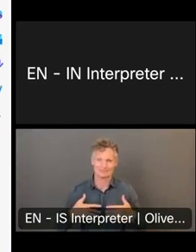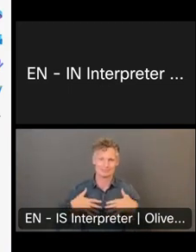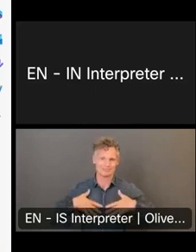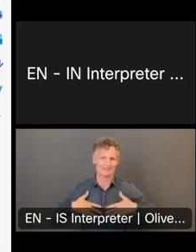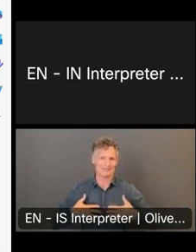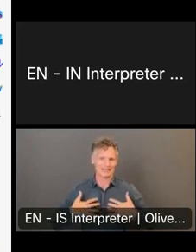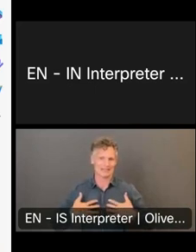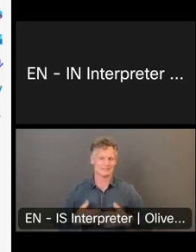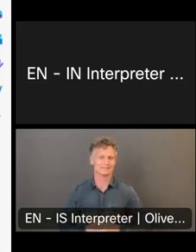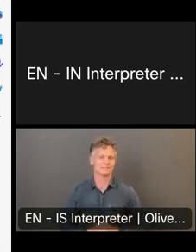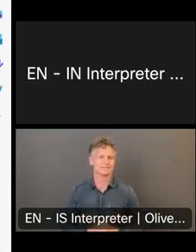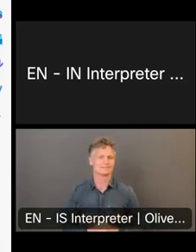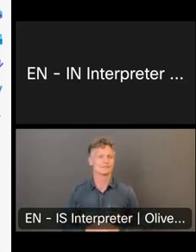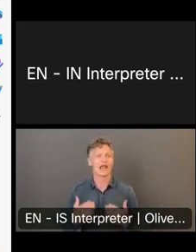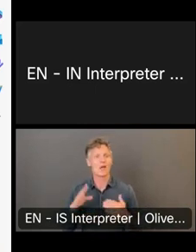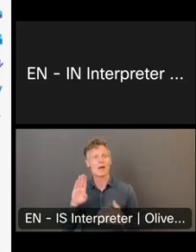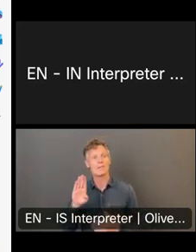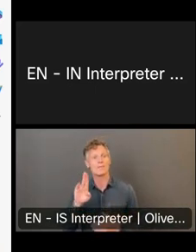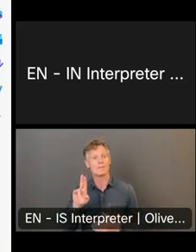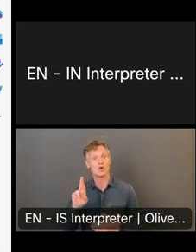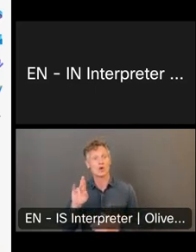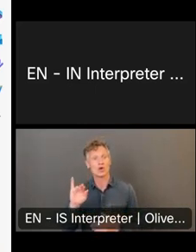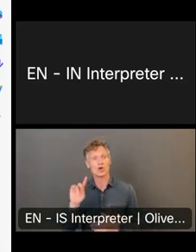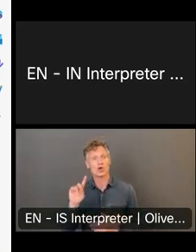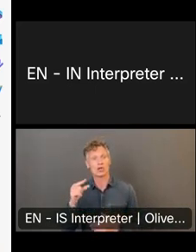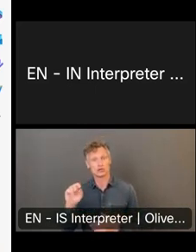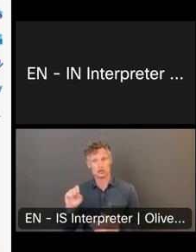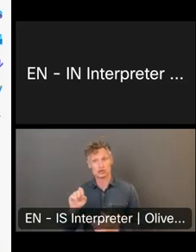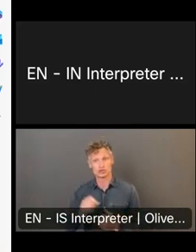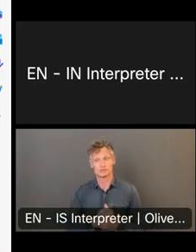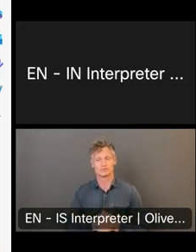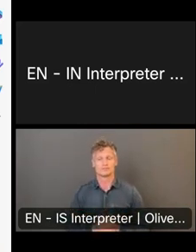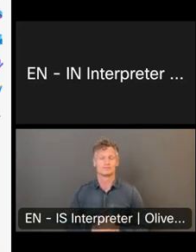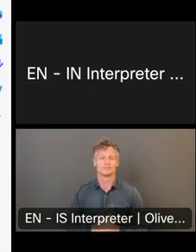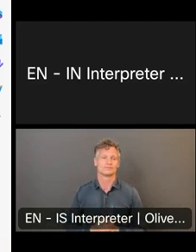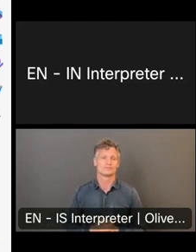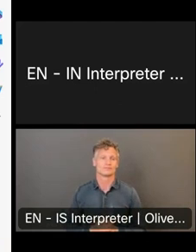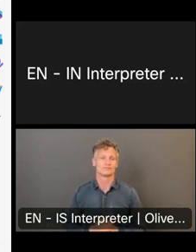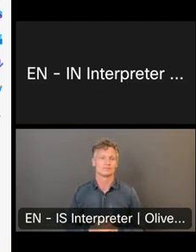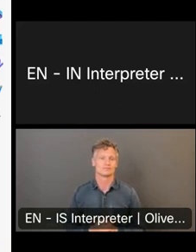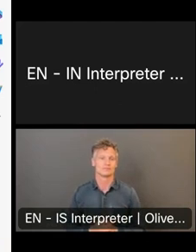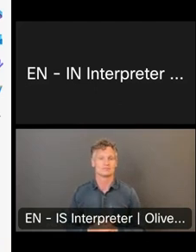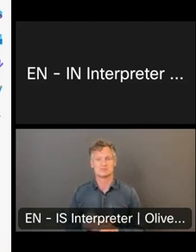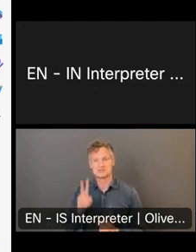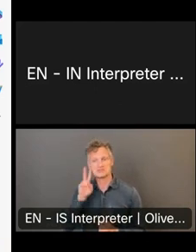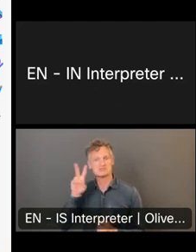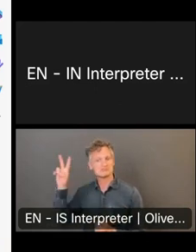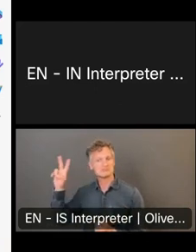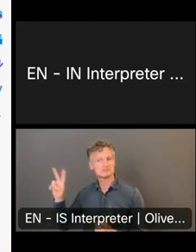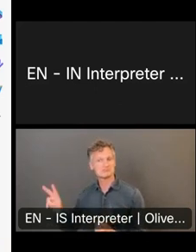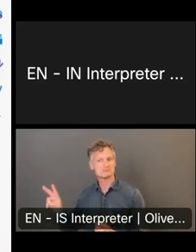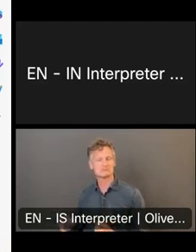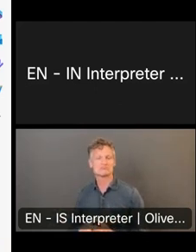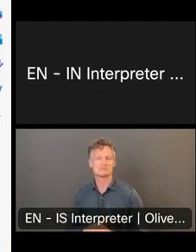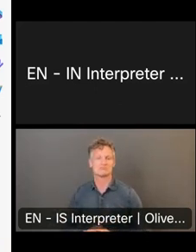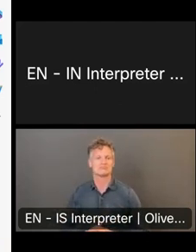Euphemistic expressions often function largely to conceal or disguise the speaker's referential intention, avoiding